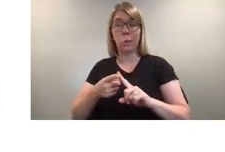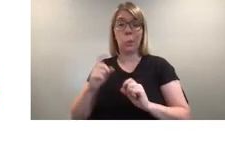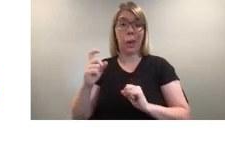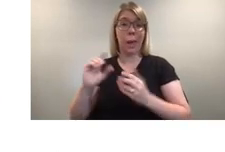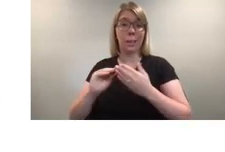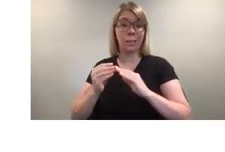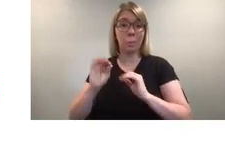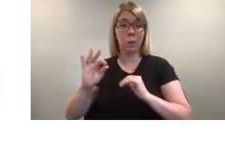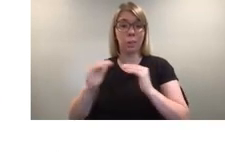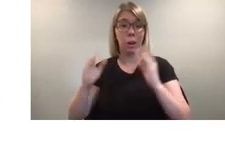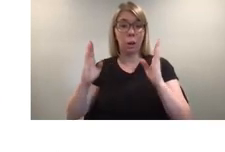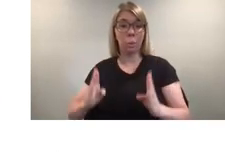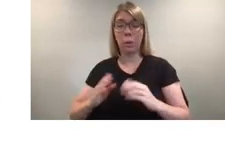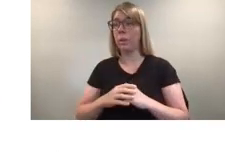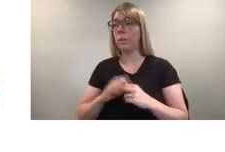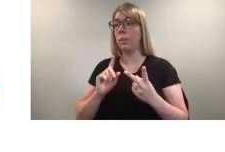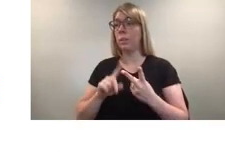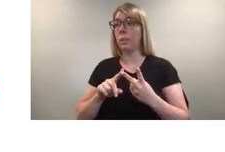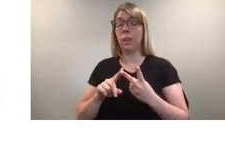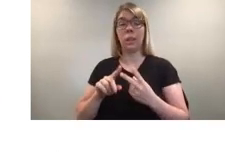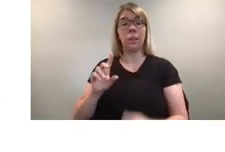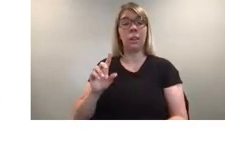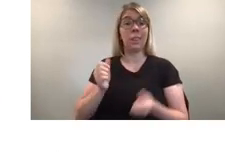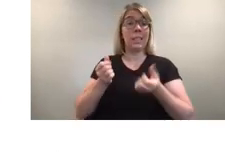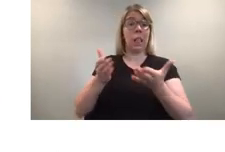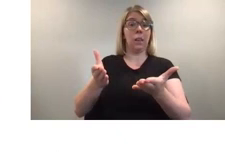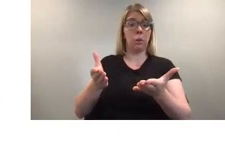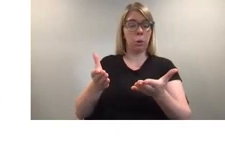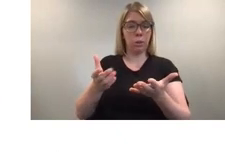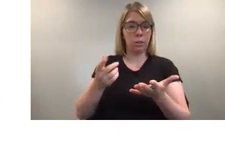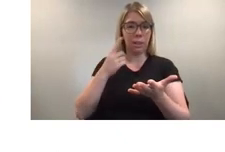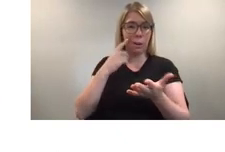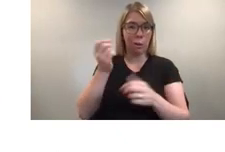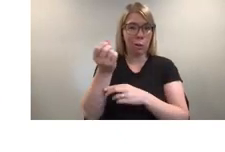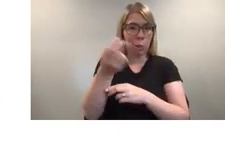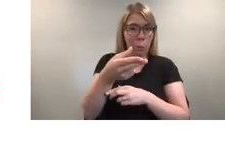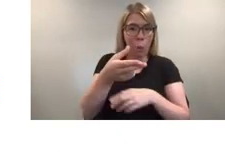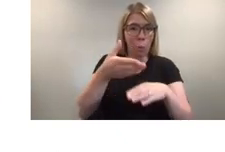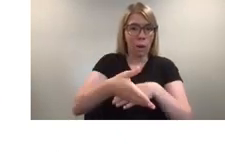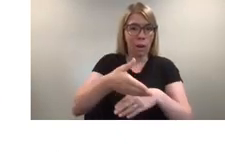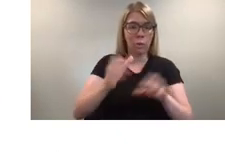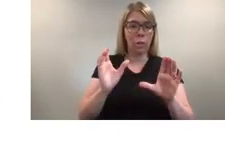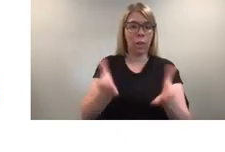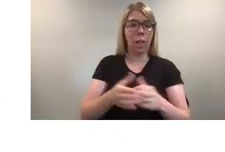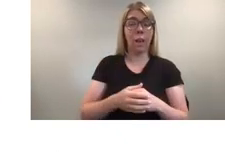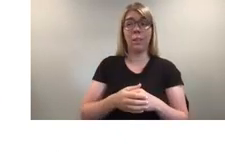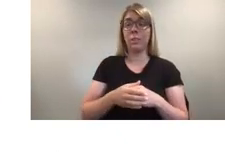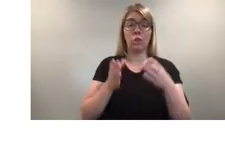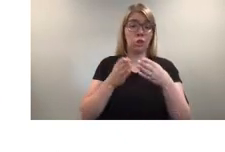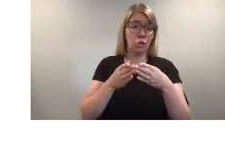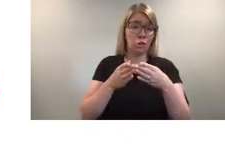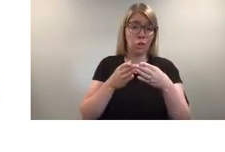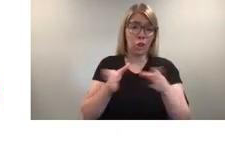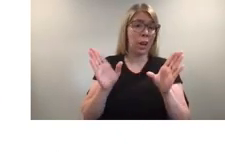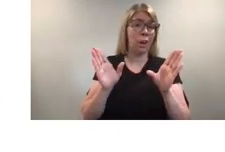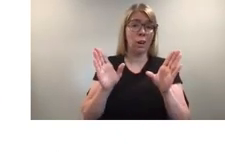Deliverables that just get pitched after class. So those printed posters, generic 5-page essays. Reflections without